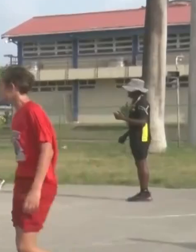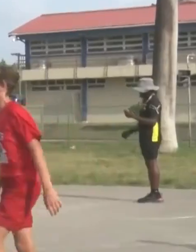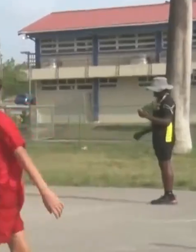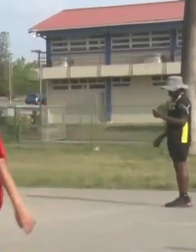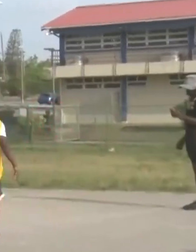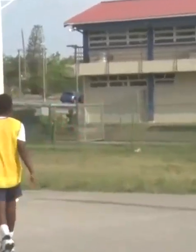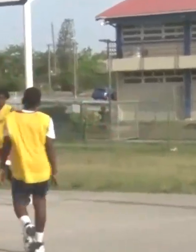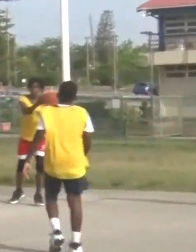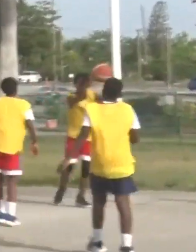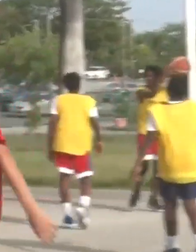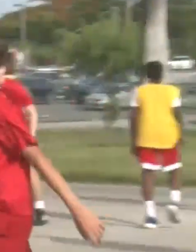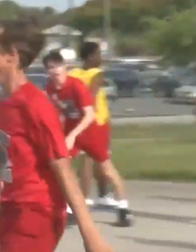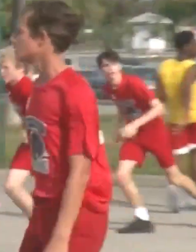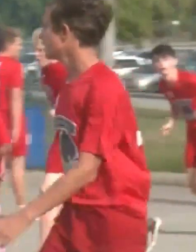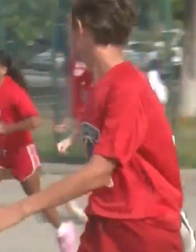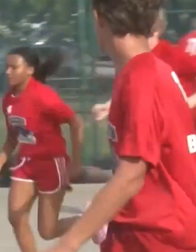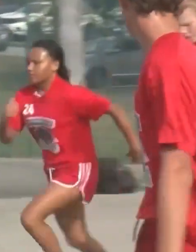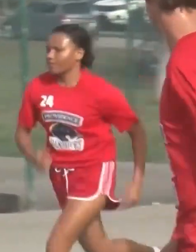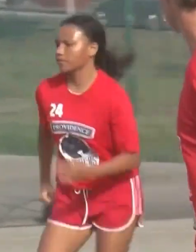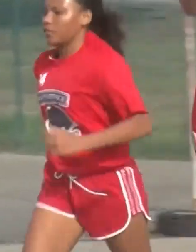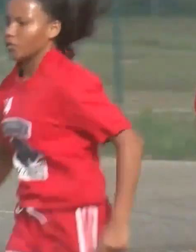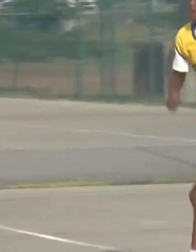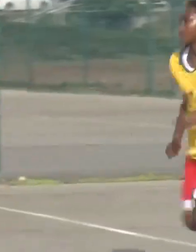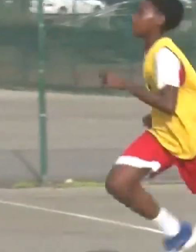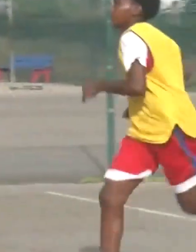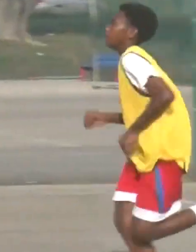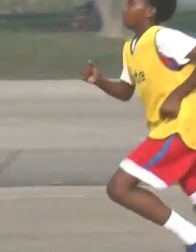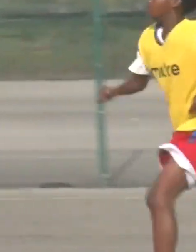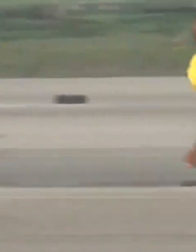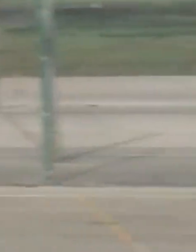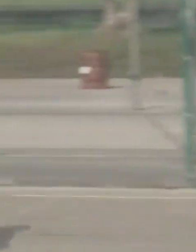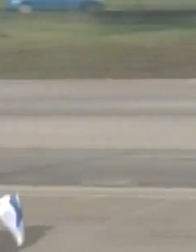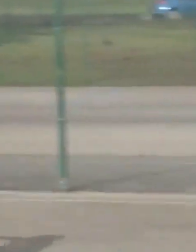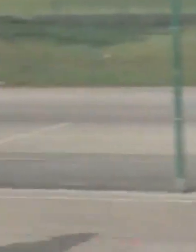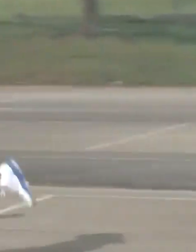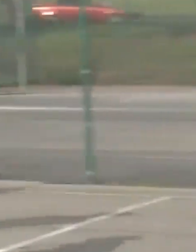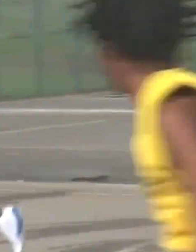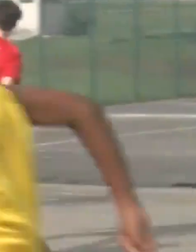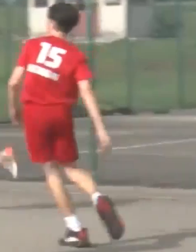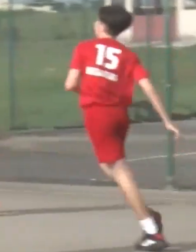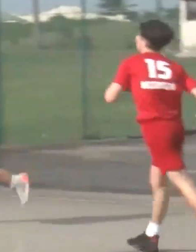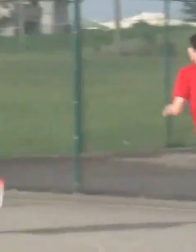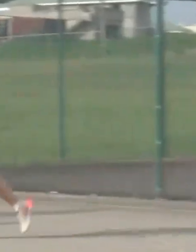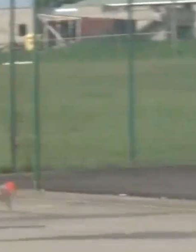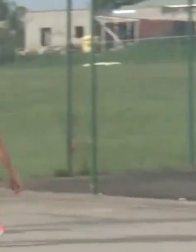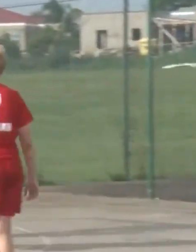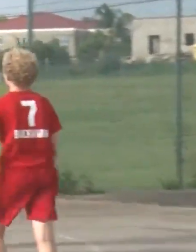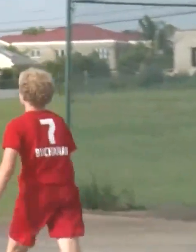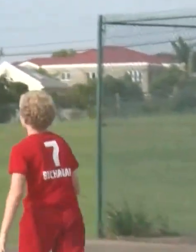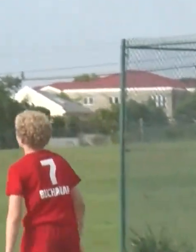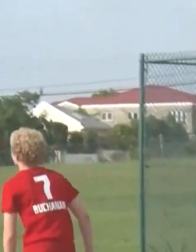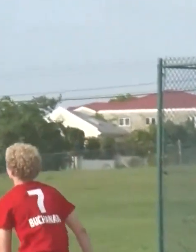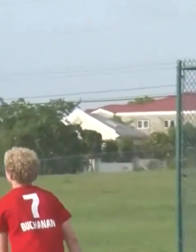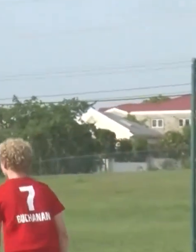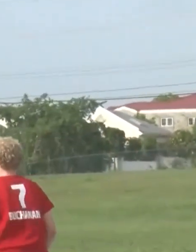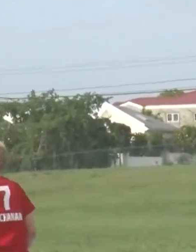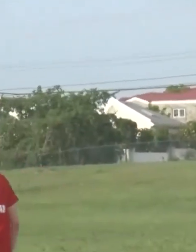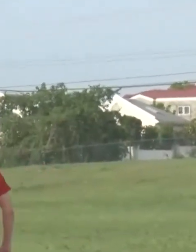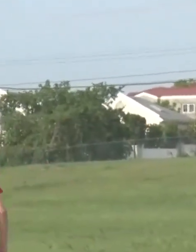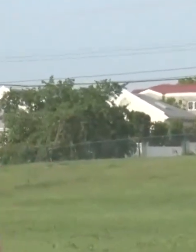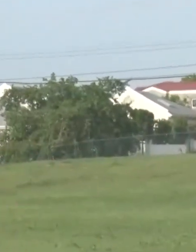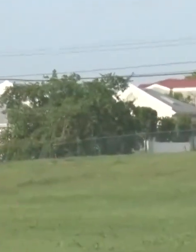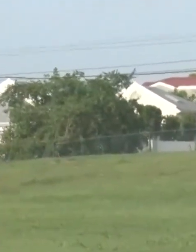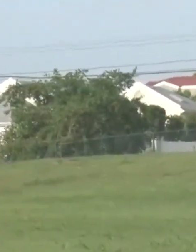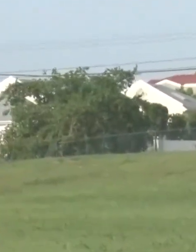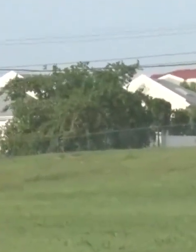can. 2 more points for Providence. But regardless, QC were too far ahead and went on to be 50-21